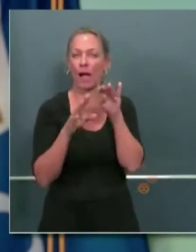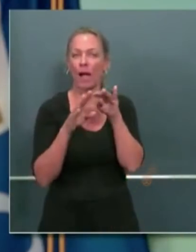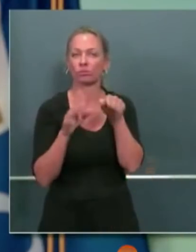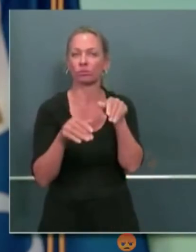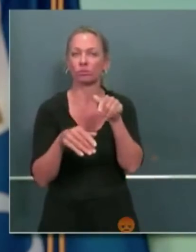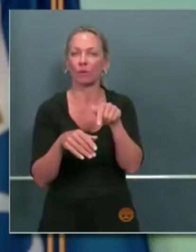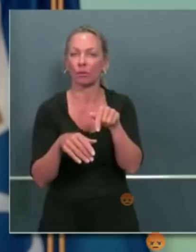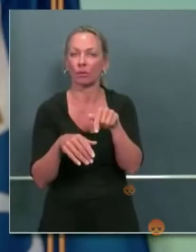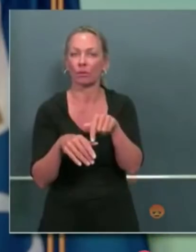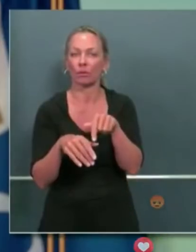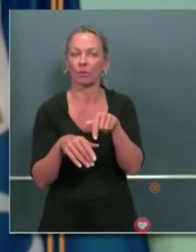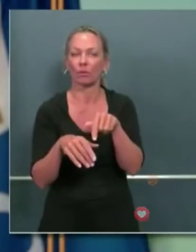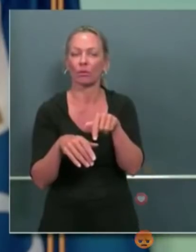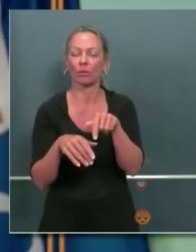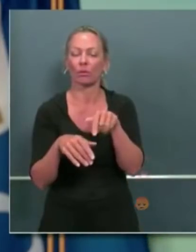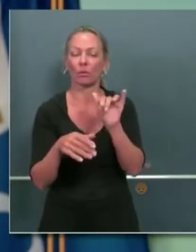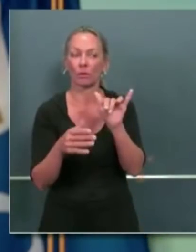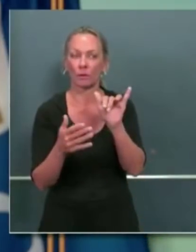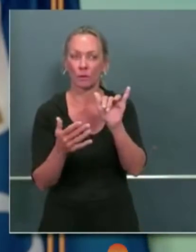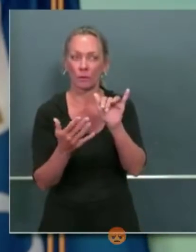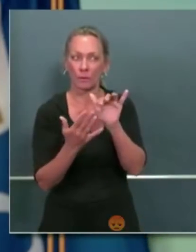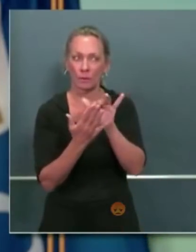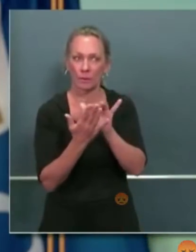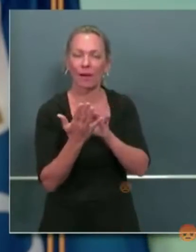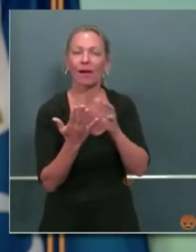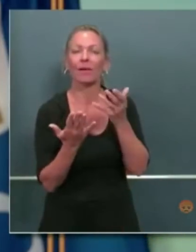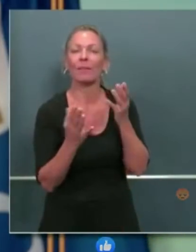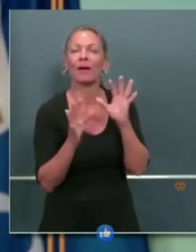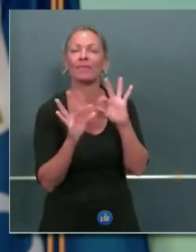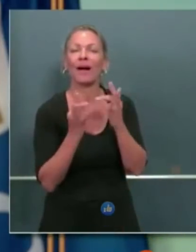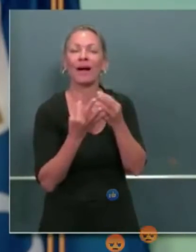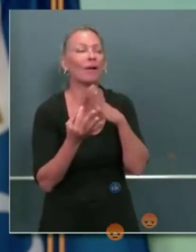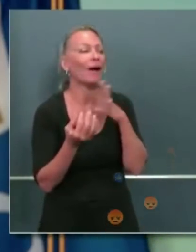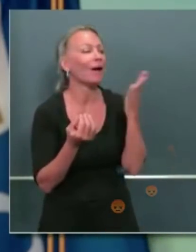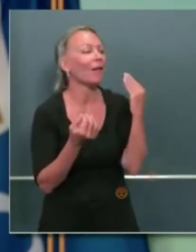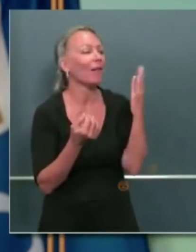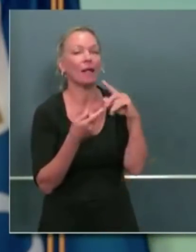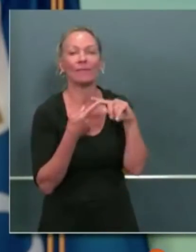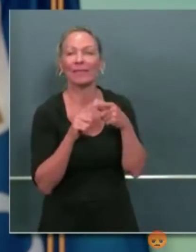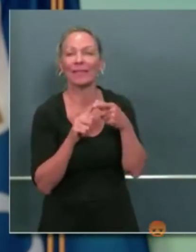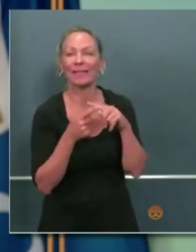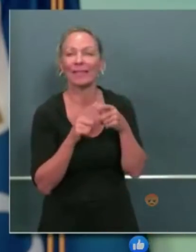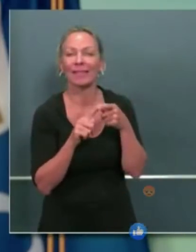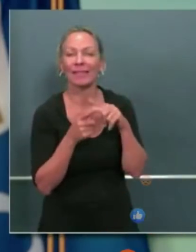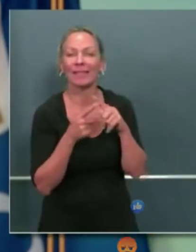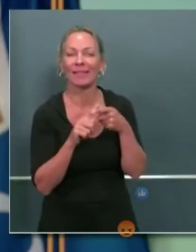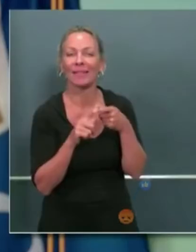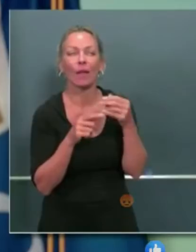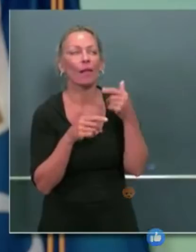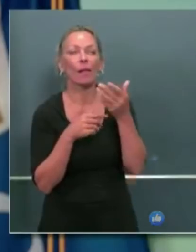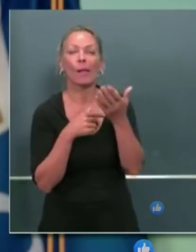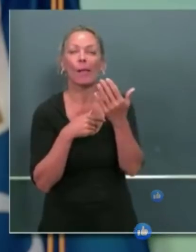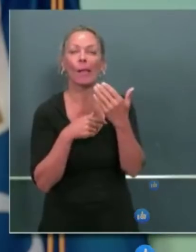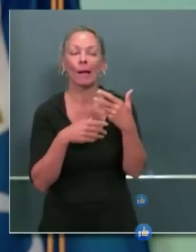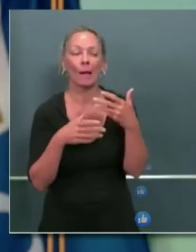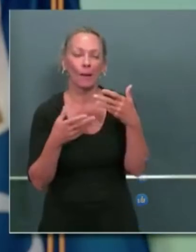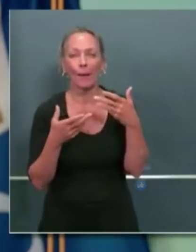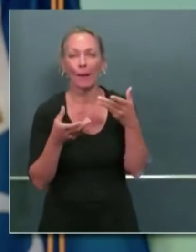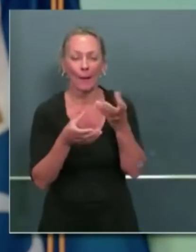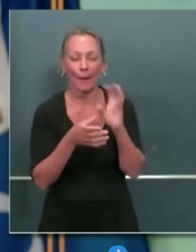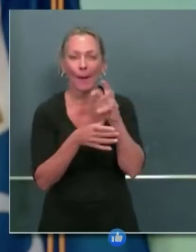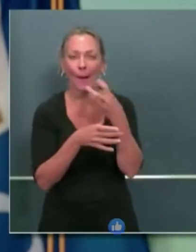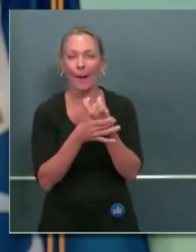best Ông cũng đang intention, nói and tới maybe cái people show một up trong with their những cái masks, they immediately put the mask down in order to have a drink, eat some khả food, năng and all of a lây sudden,